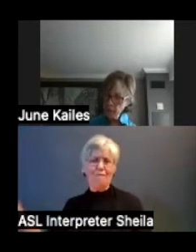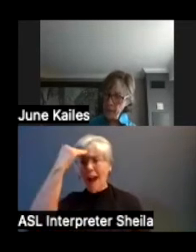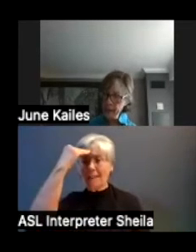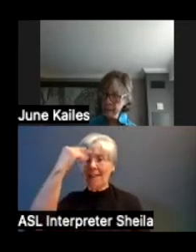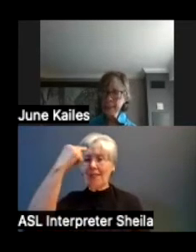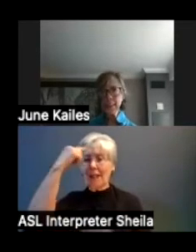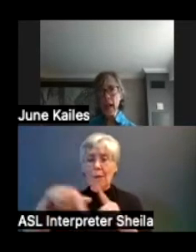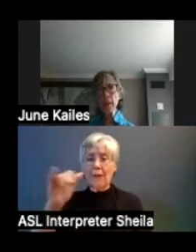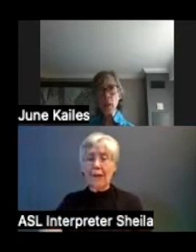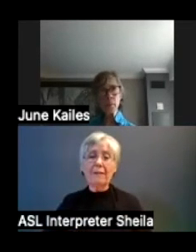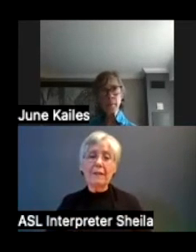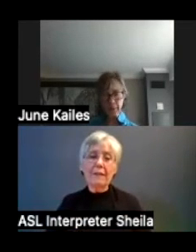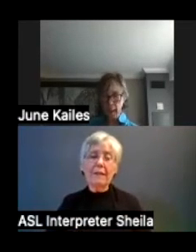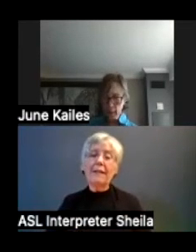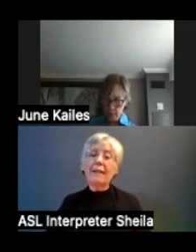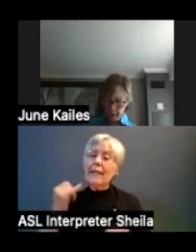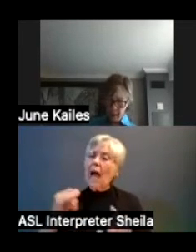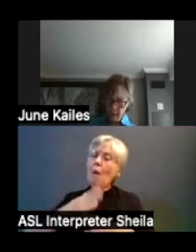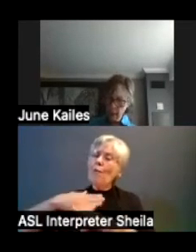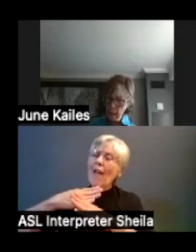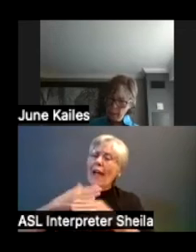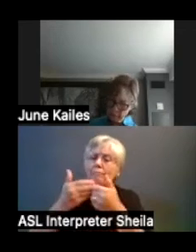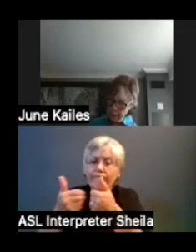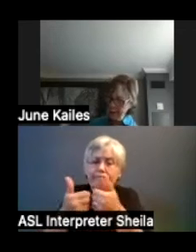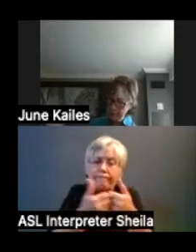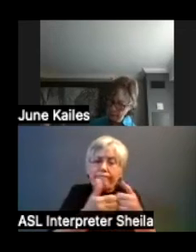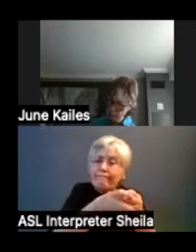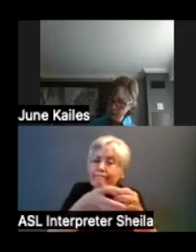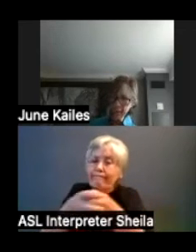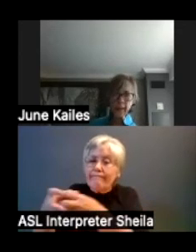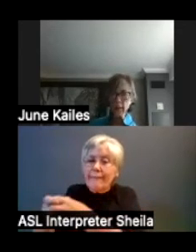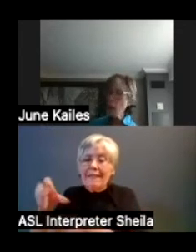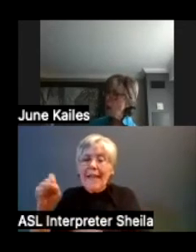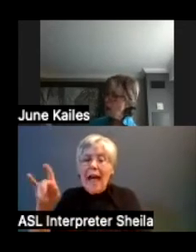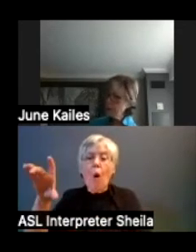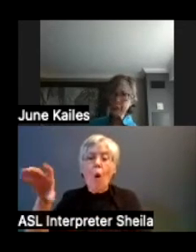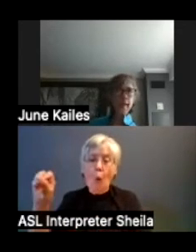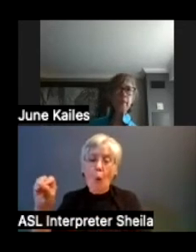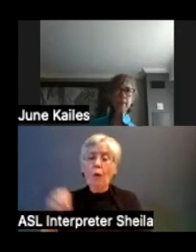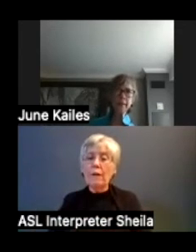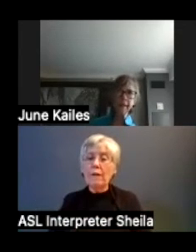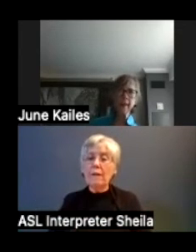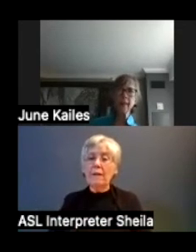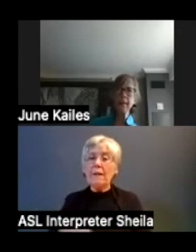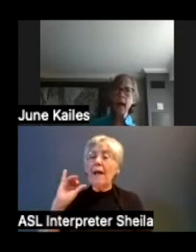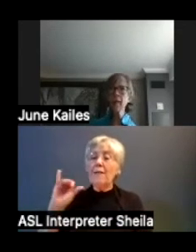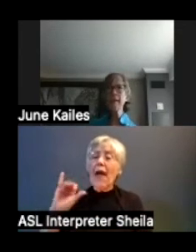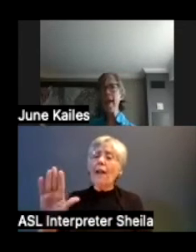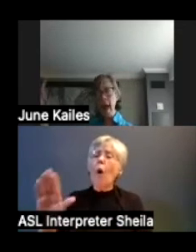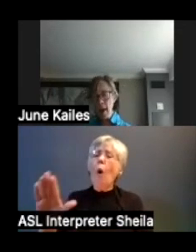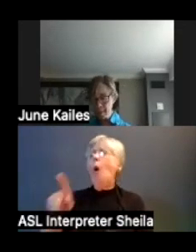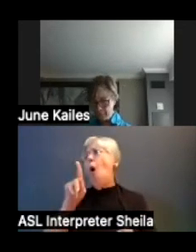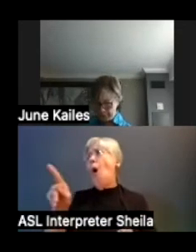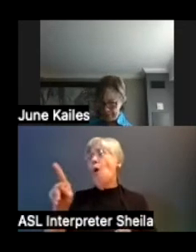To prevent the siloing, which goes like this. Oh, Sherry will take care of that,